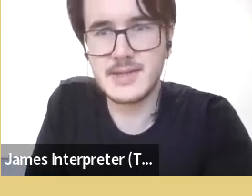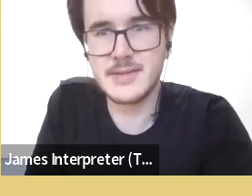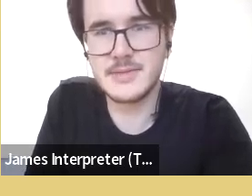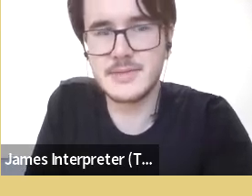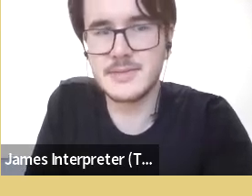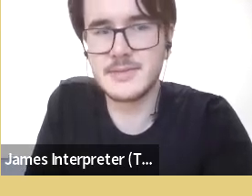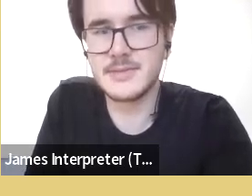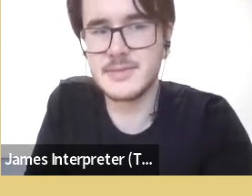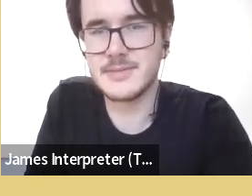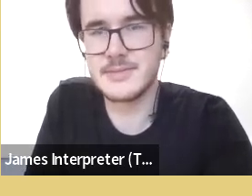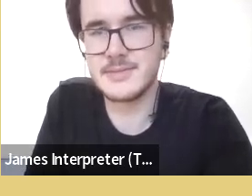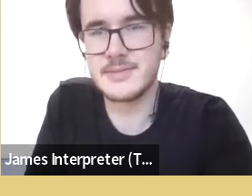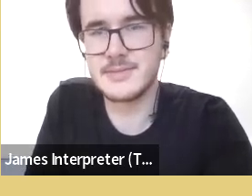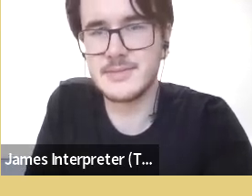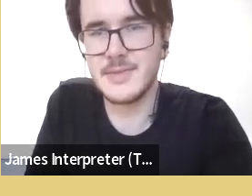Nice.